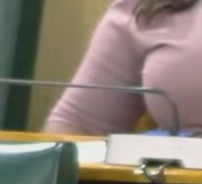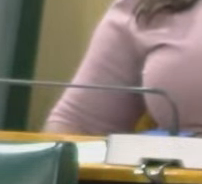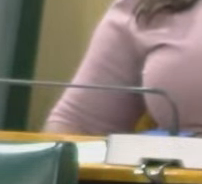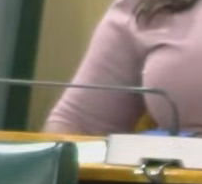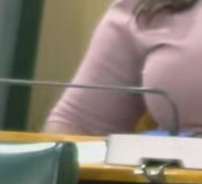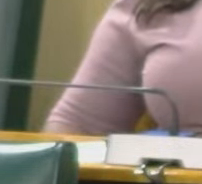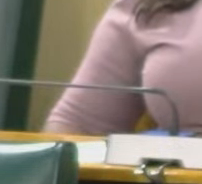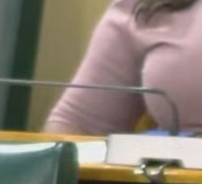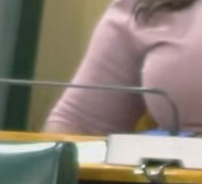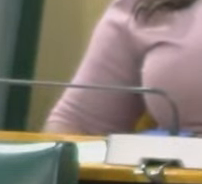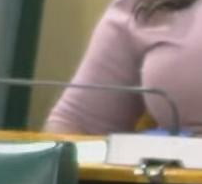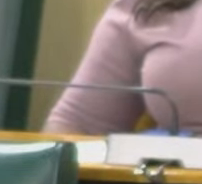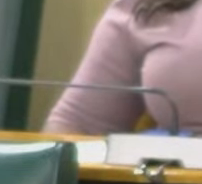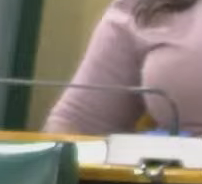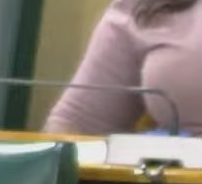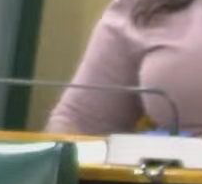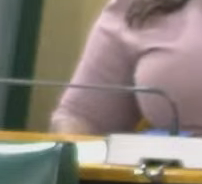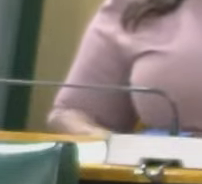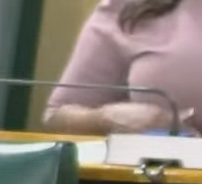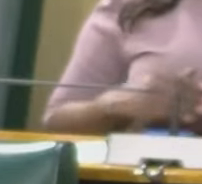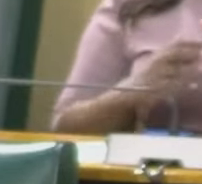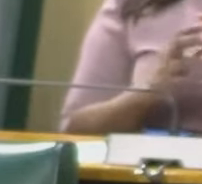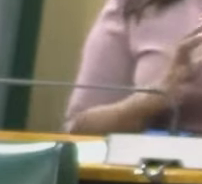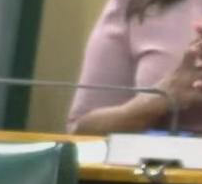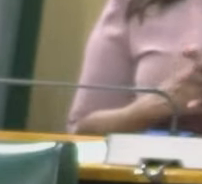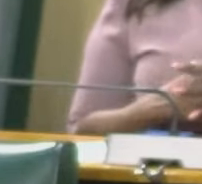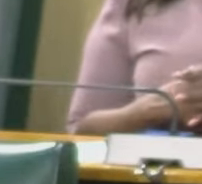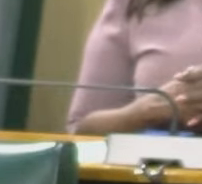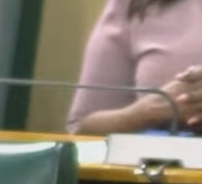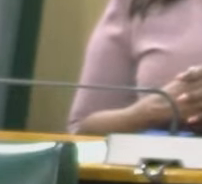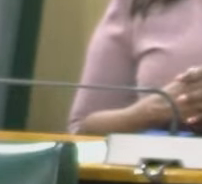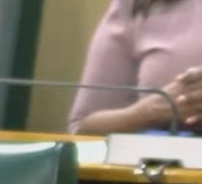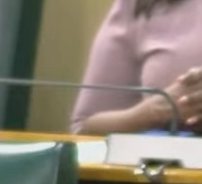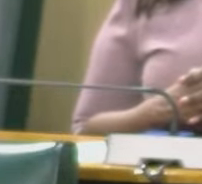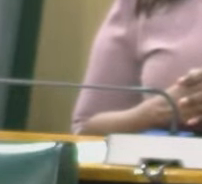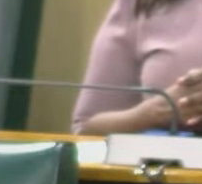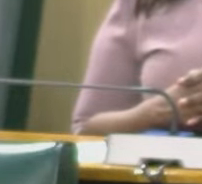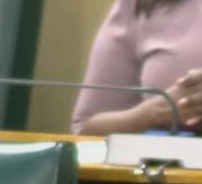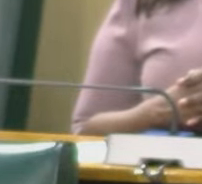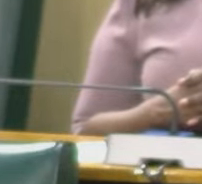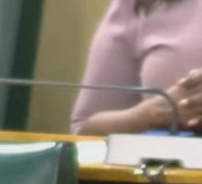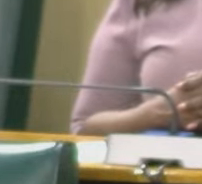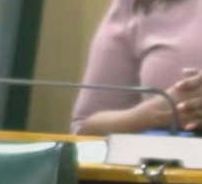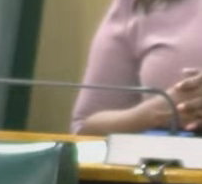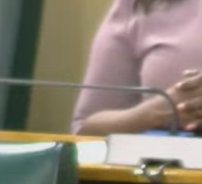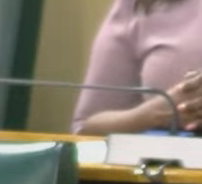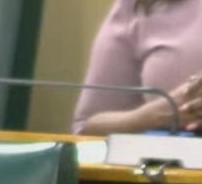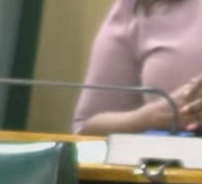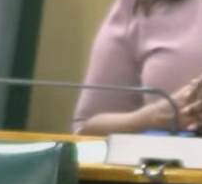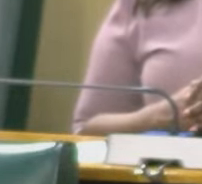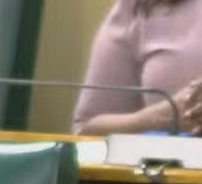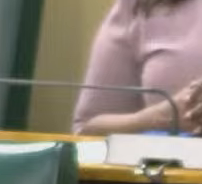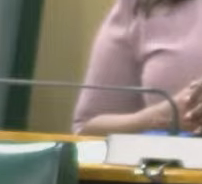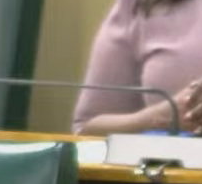or it's on the phone. Madam Speaker, the leader of opposition in the House